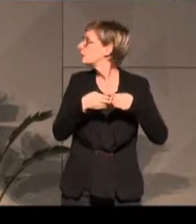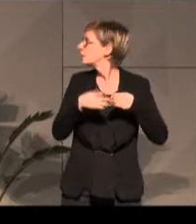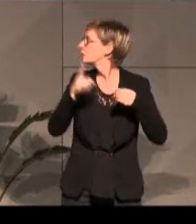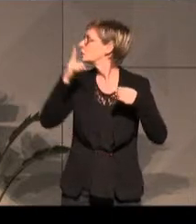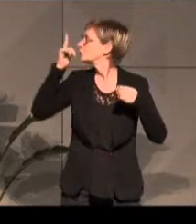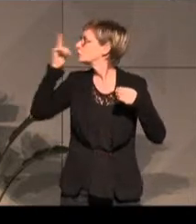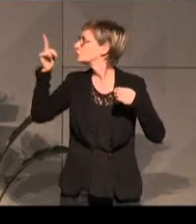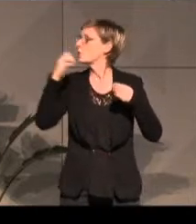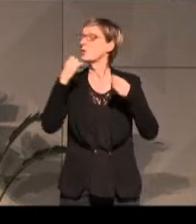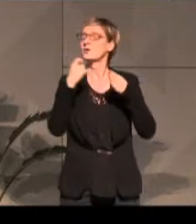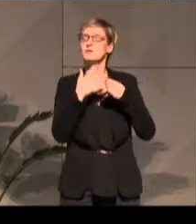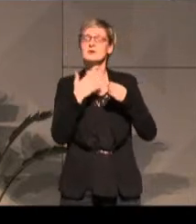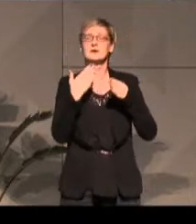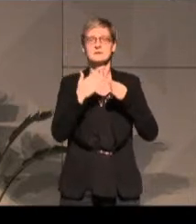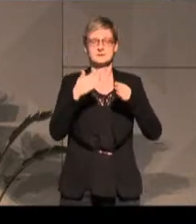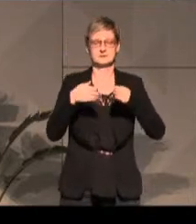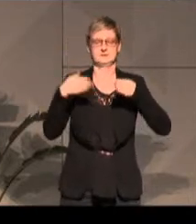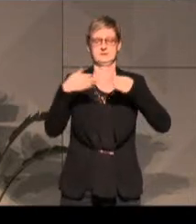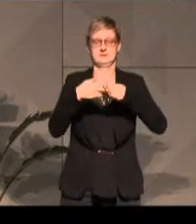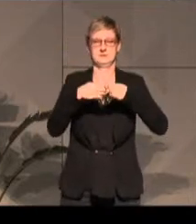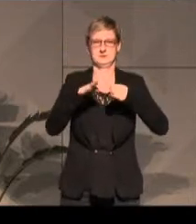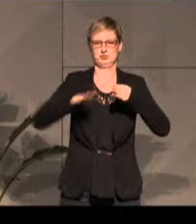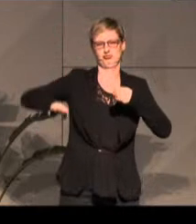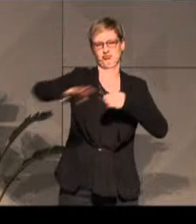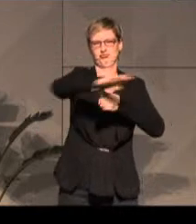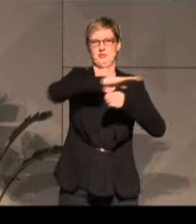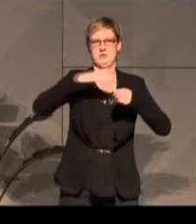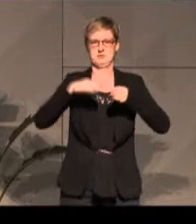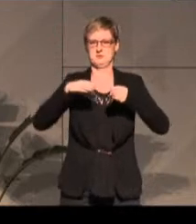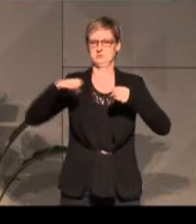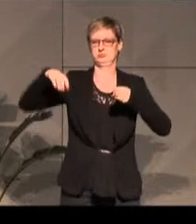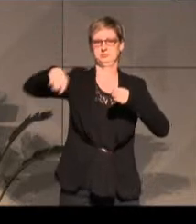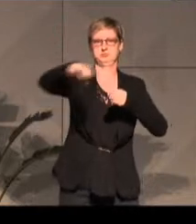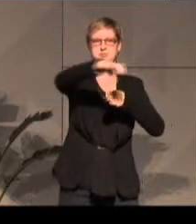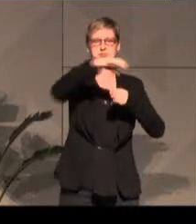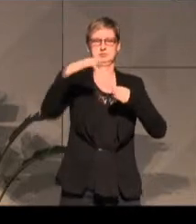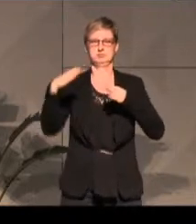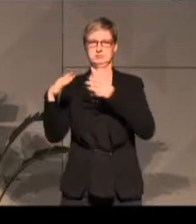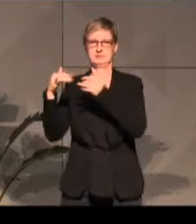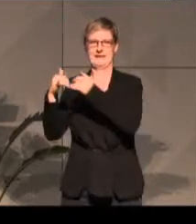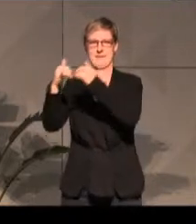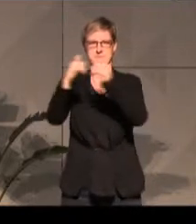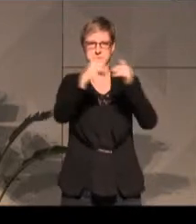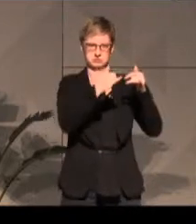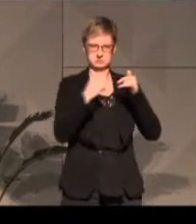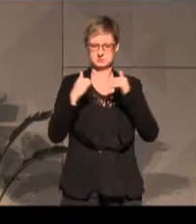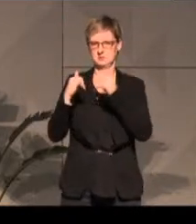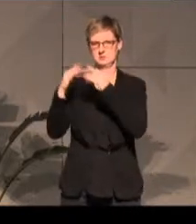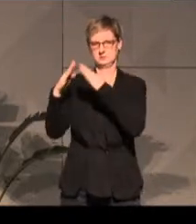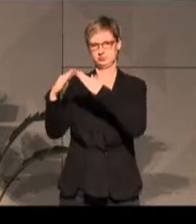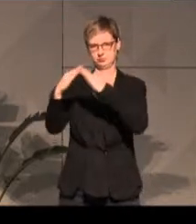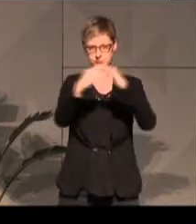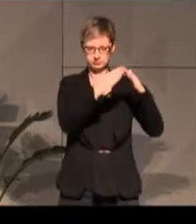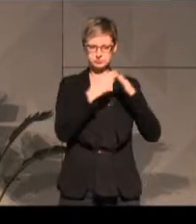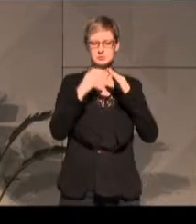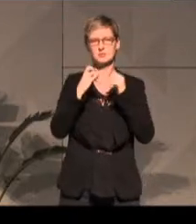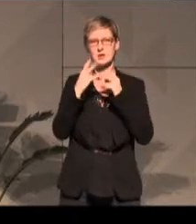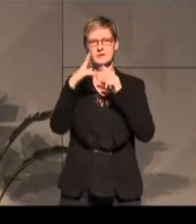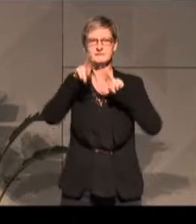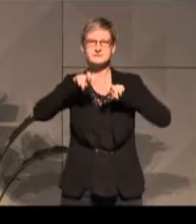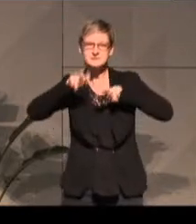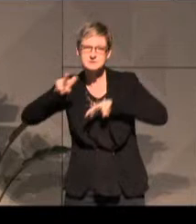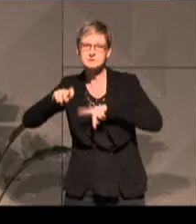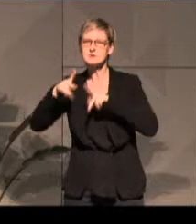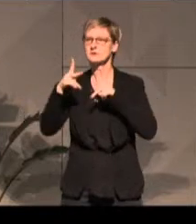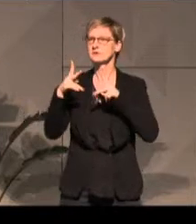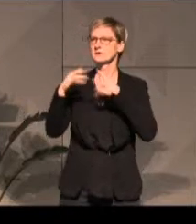our expedition. We built a huge research camp around Polarstern because we wanted to carry out